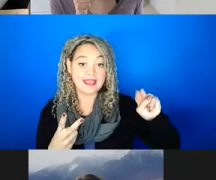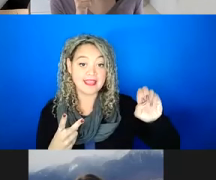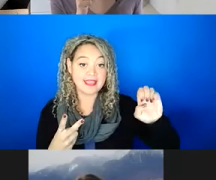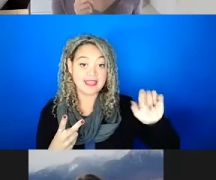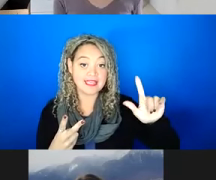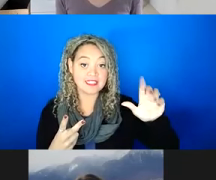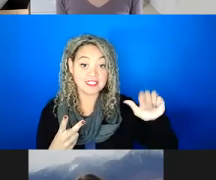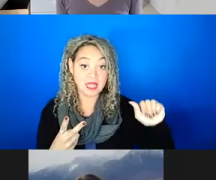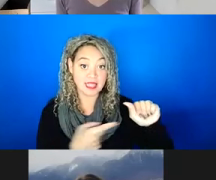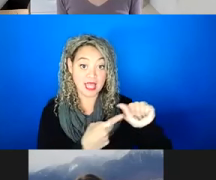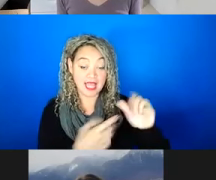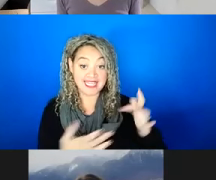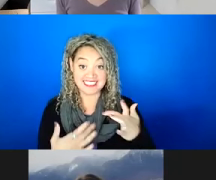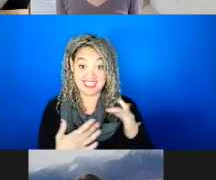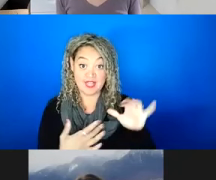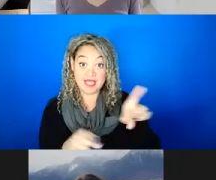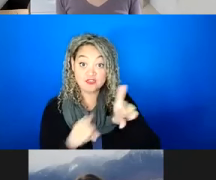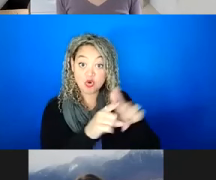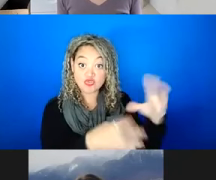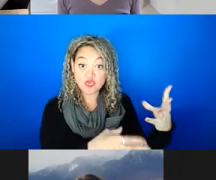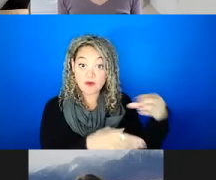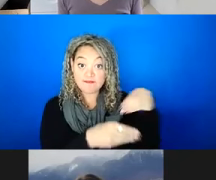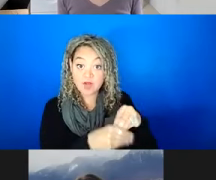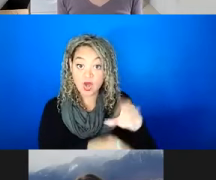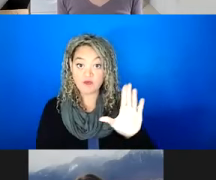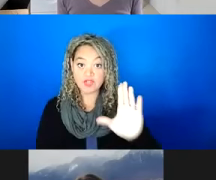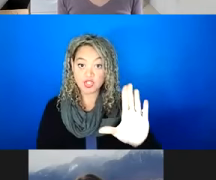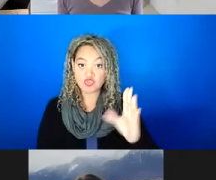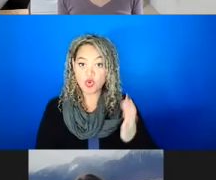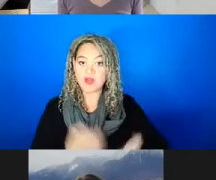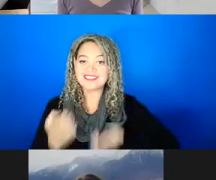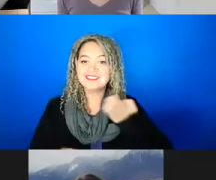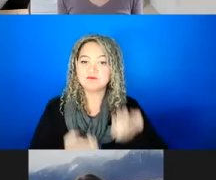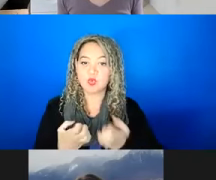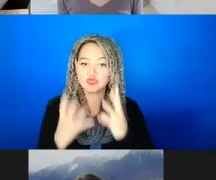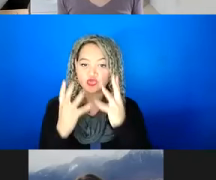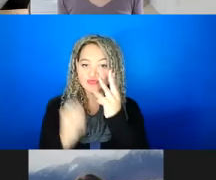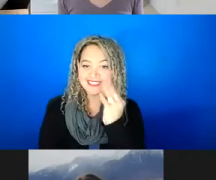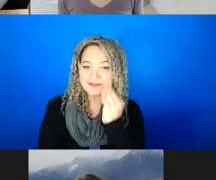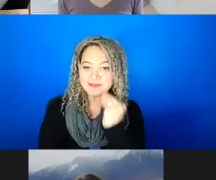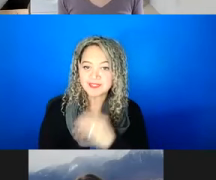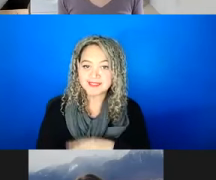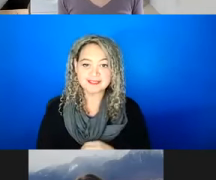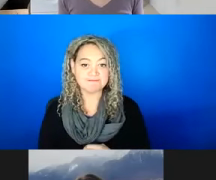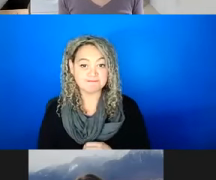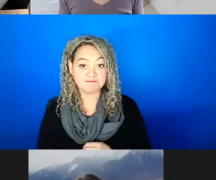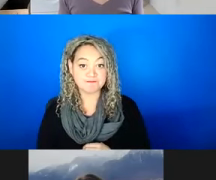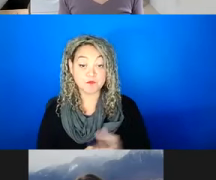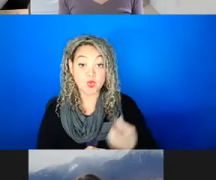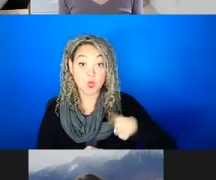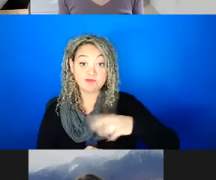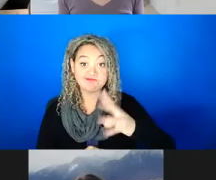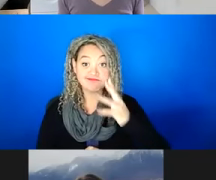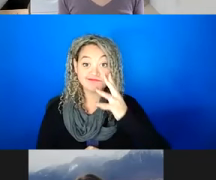often also involved in our emotional experiences. And we experience